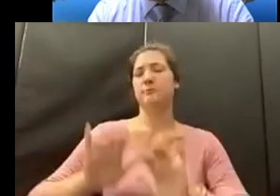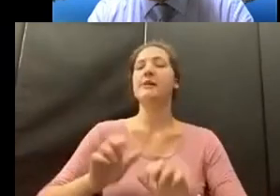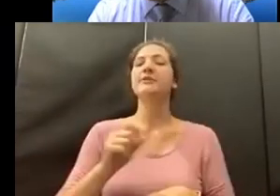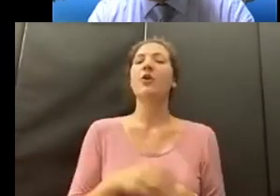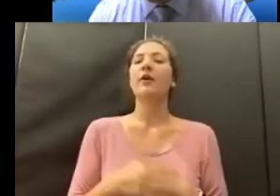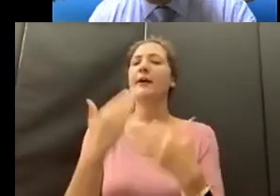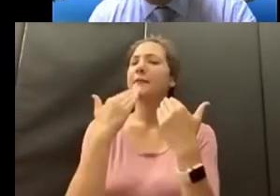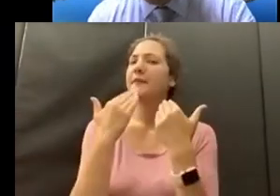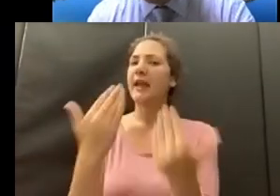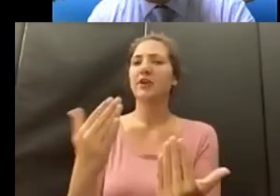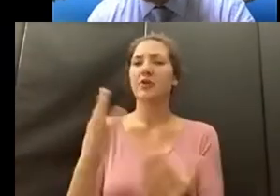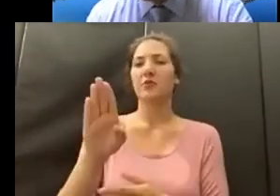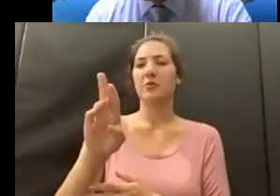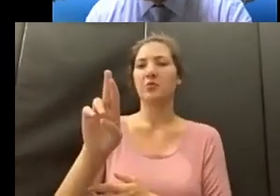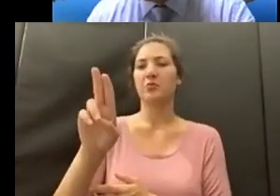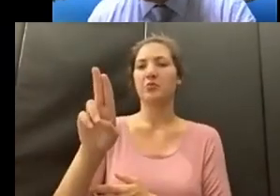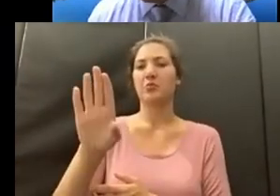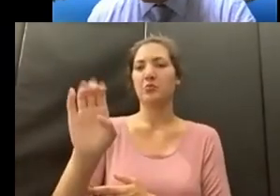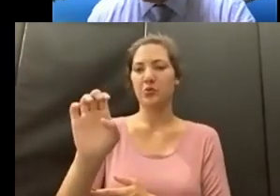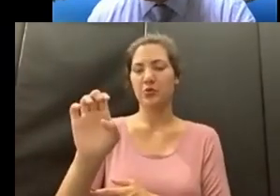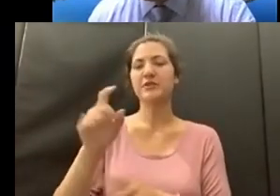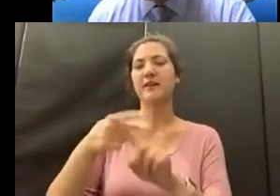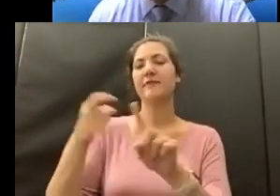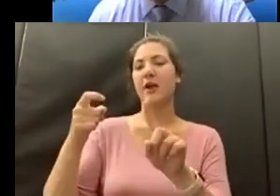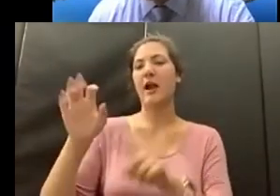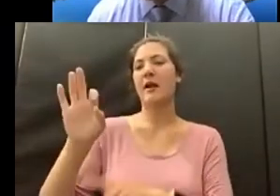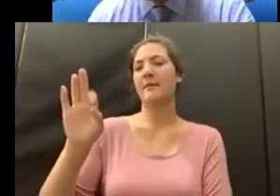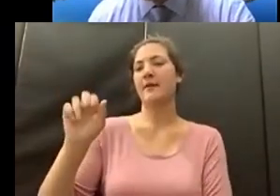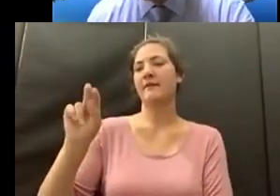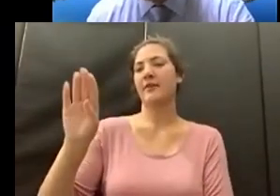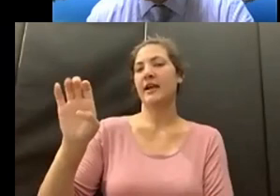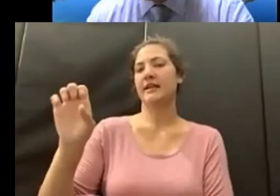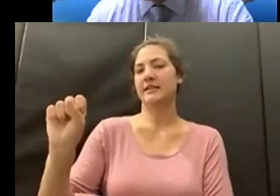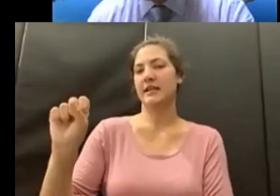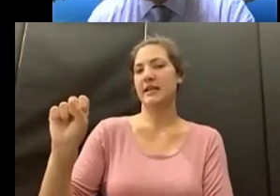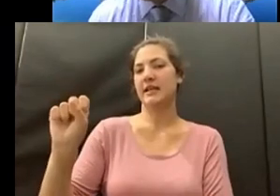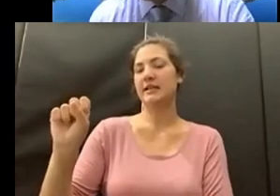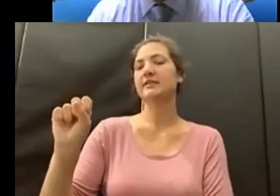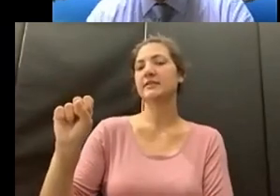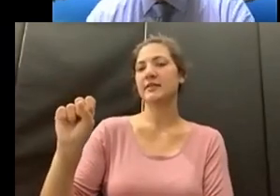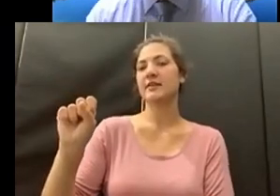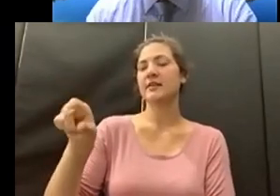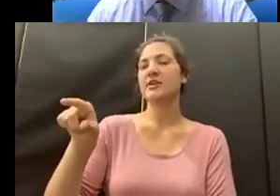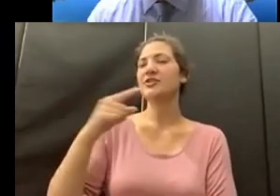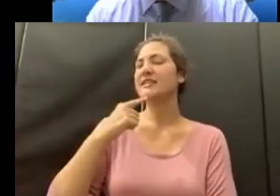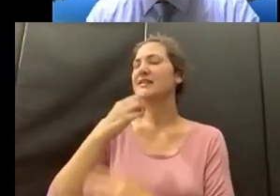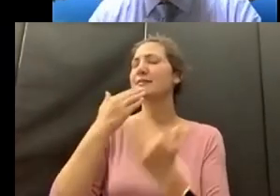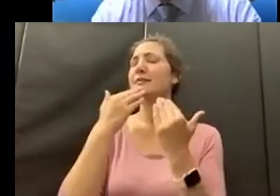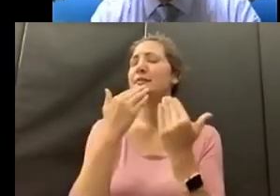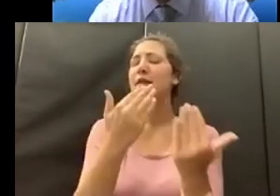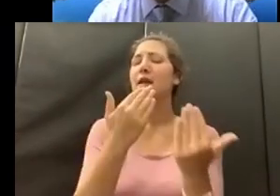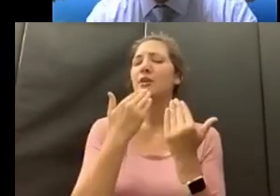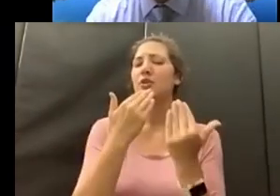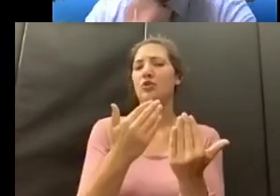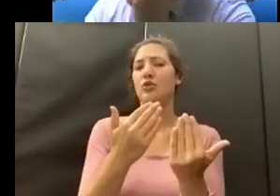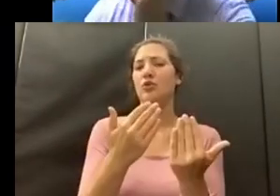you, Bruce, coming from Frances Cole Boyd. And she voices, thank you, Bruce, working at